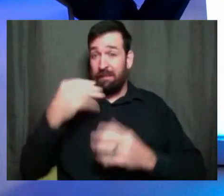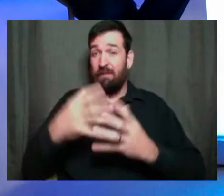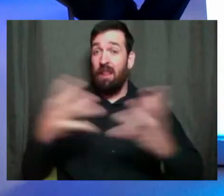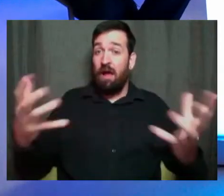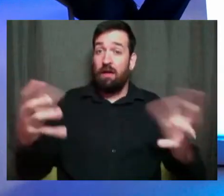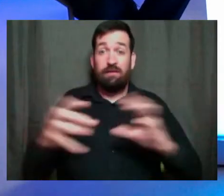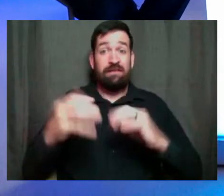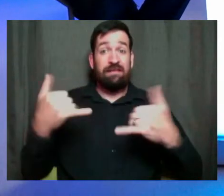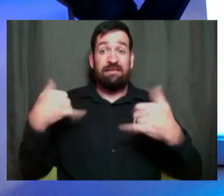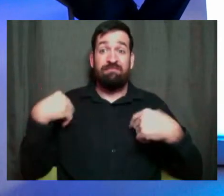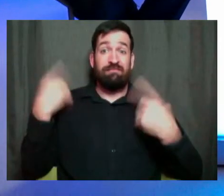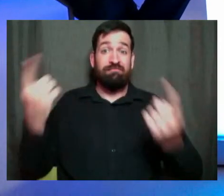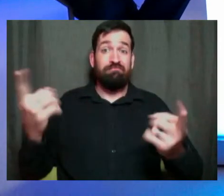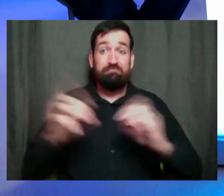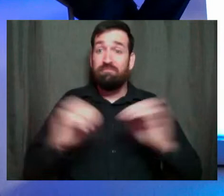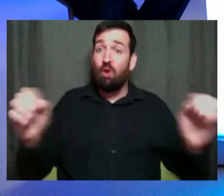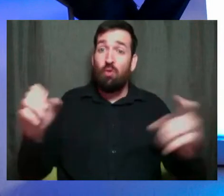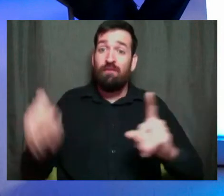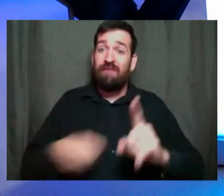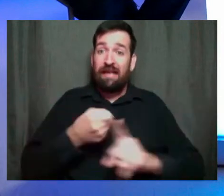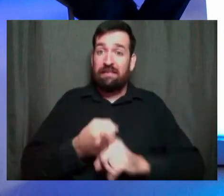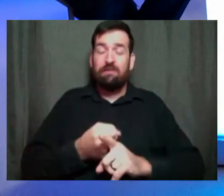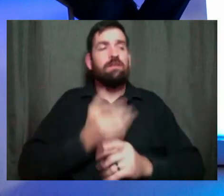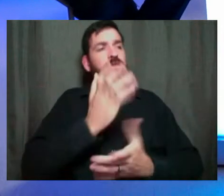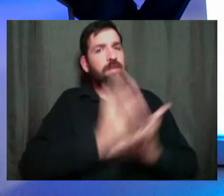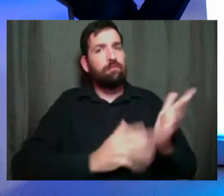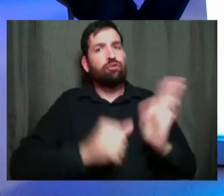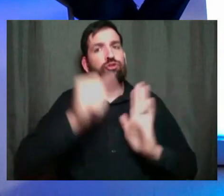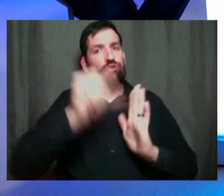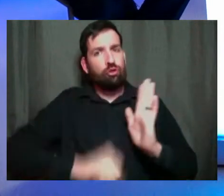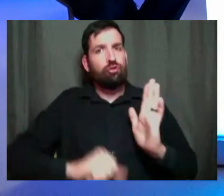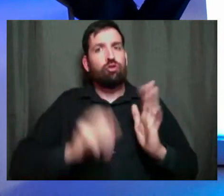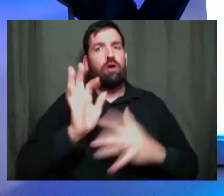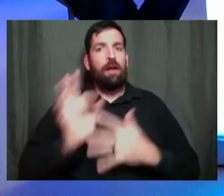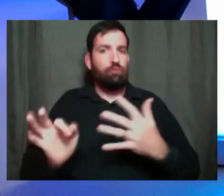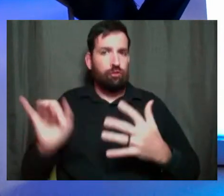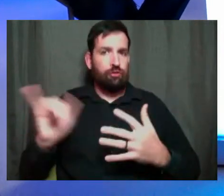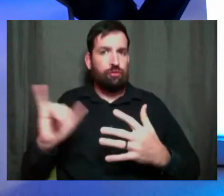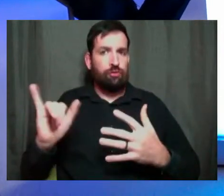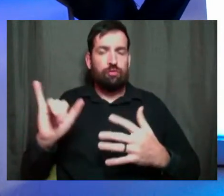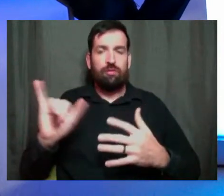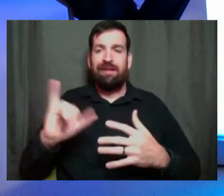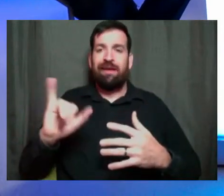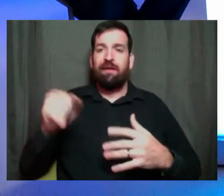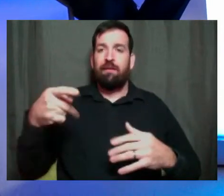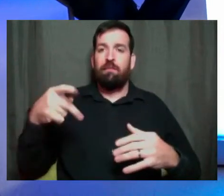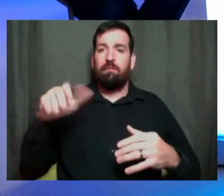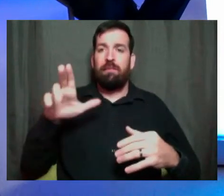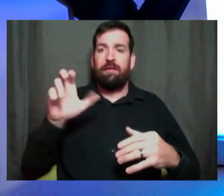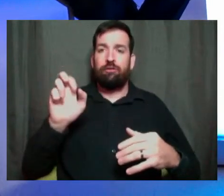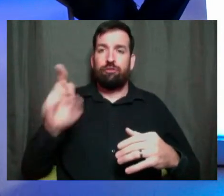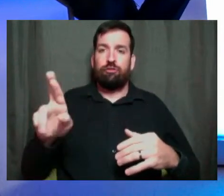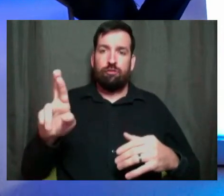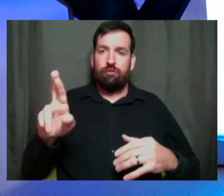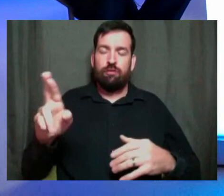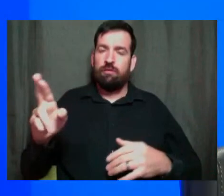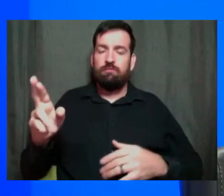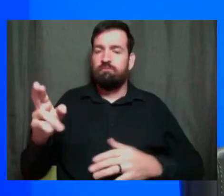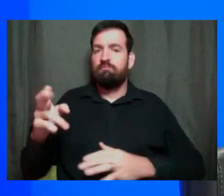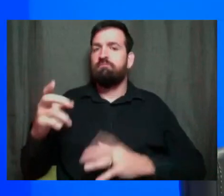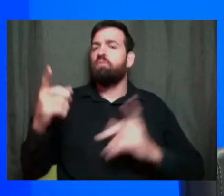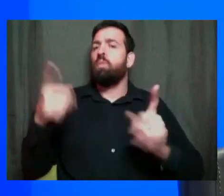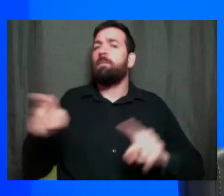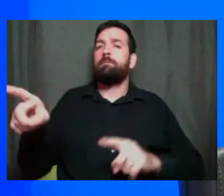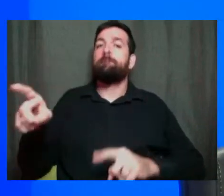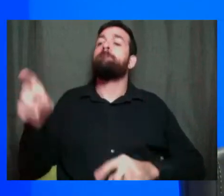effect. Talk to a little bit. There are some surgical options for sleep apnea too, including like a pacer and things like that. Where do we stand with that? So we've